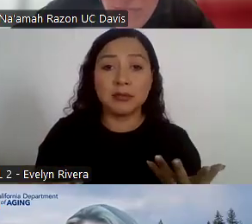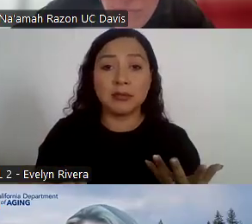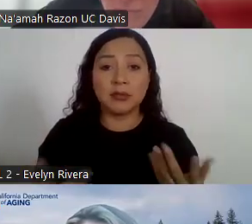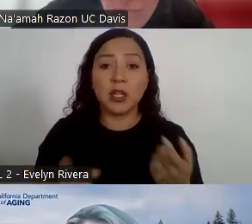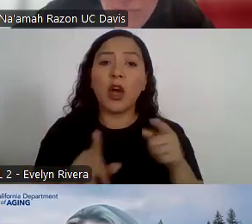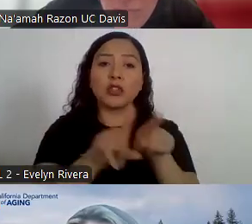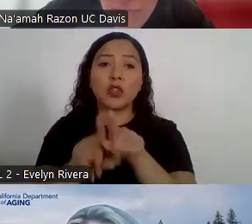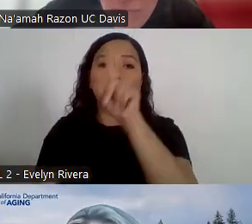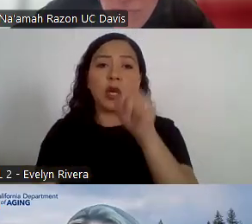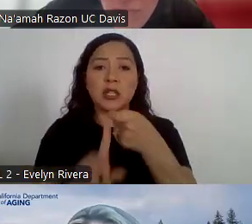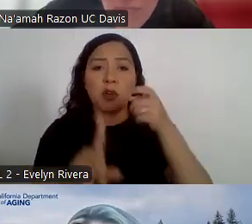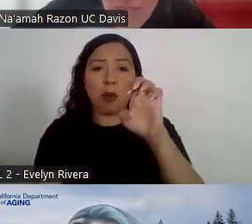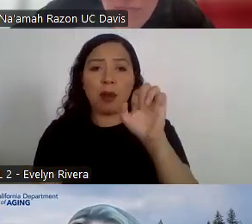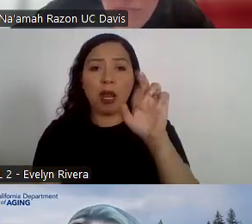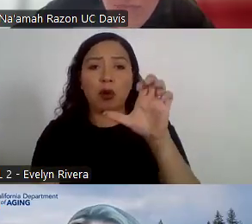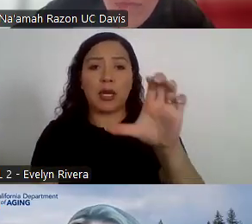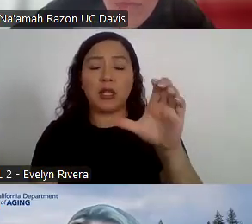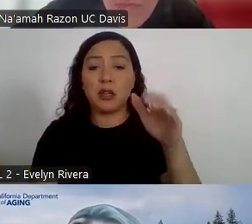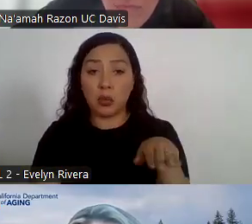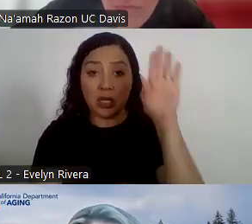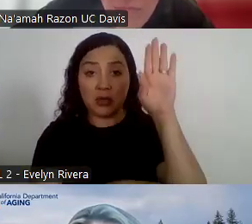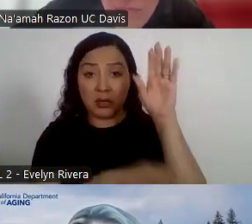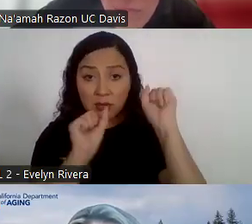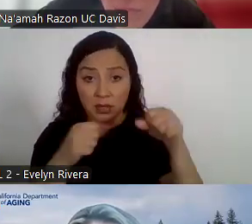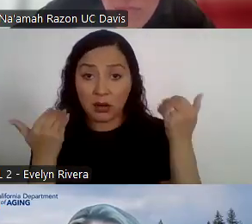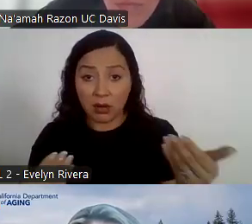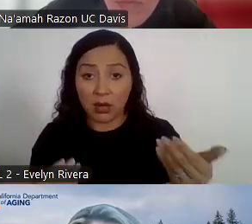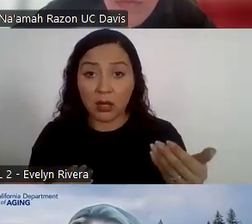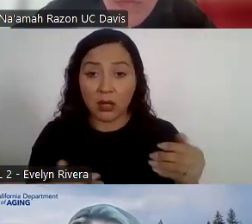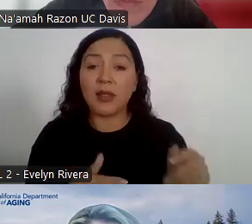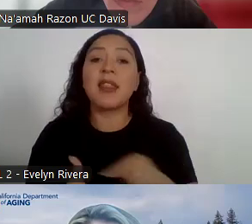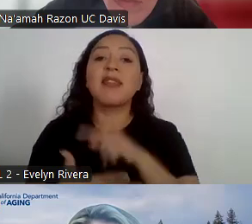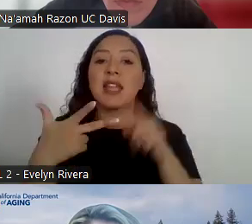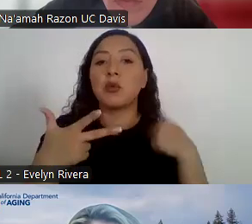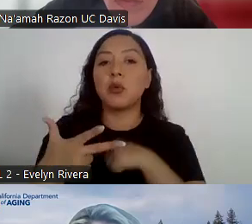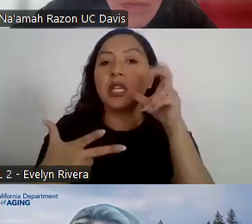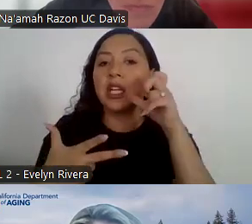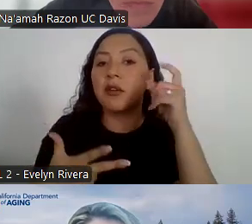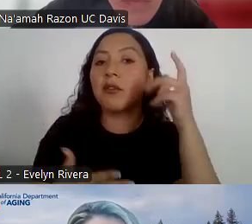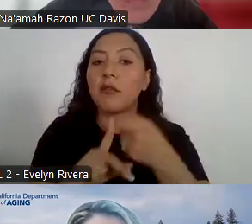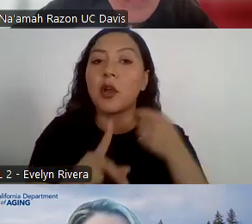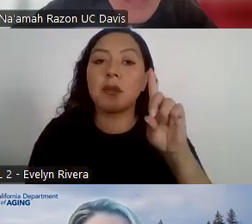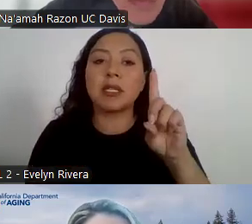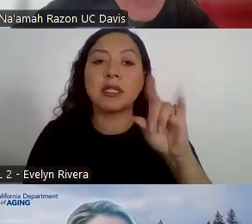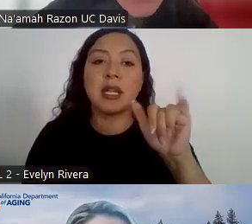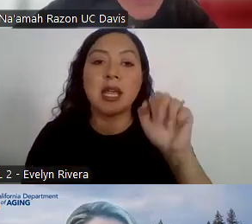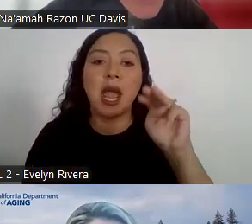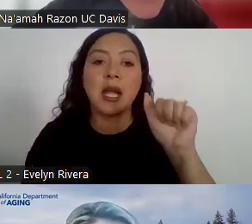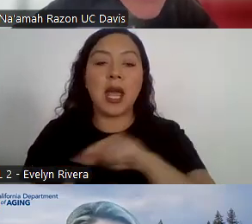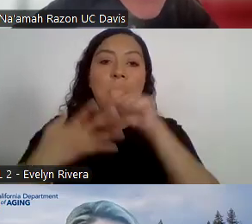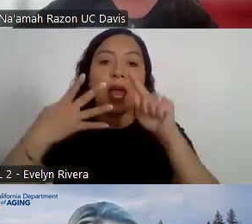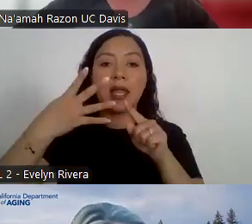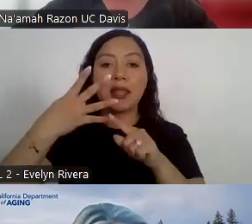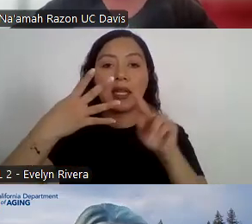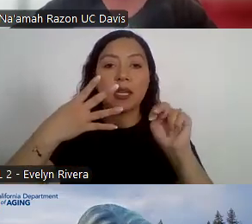if you want to raise your hand as well. And then we'll hear from Diana and Denny and Nikki as well. So, Dr.